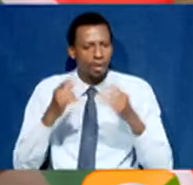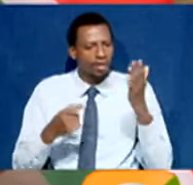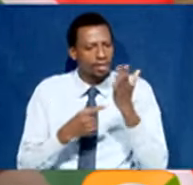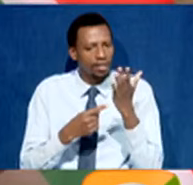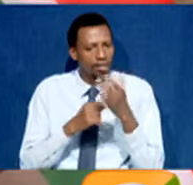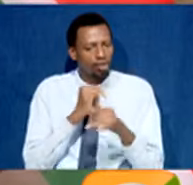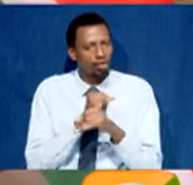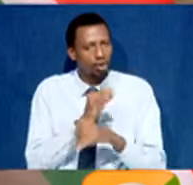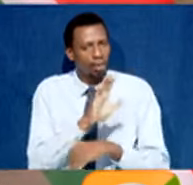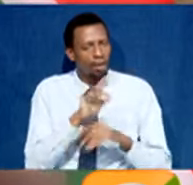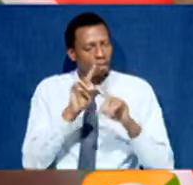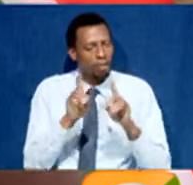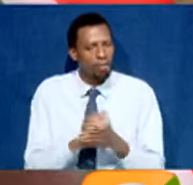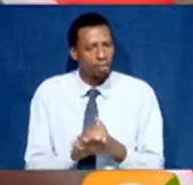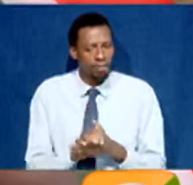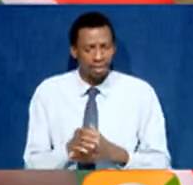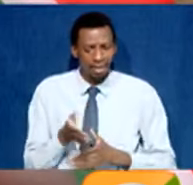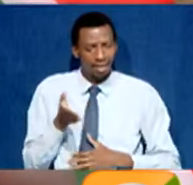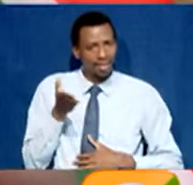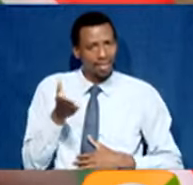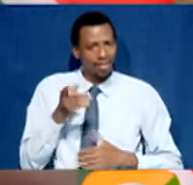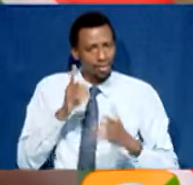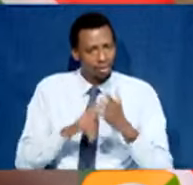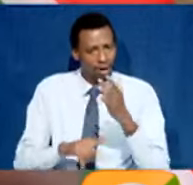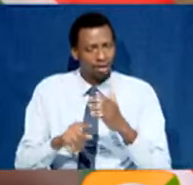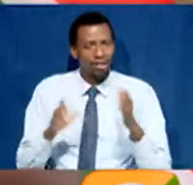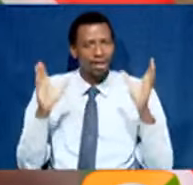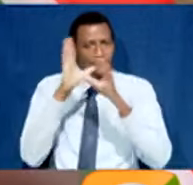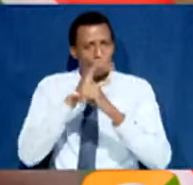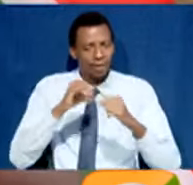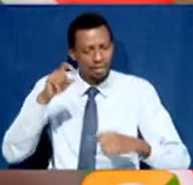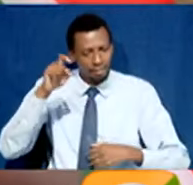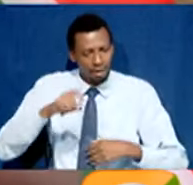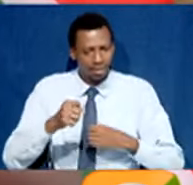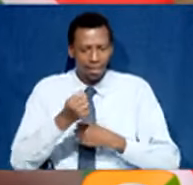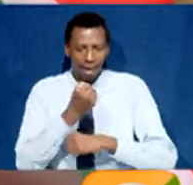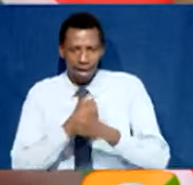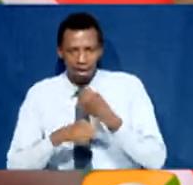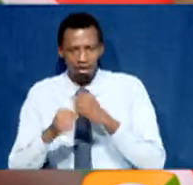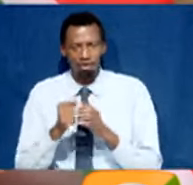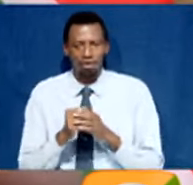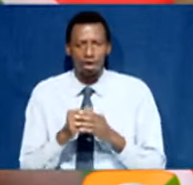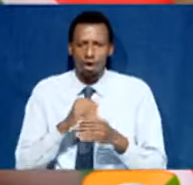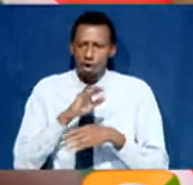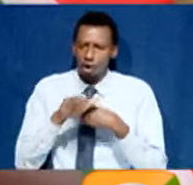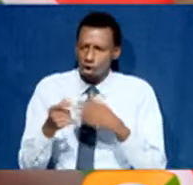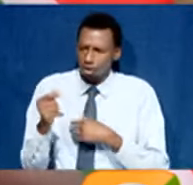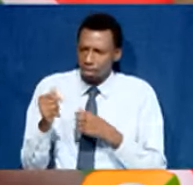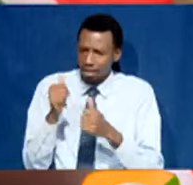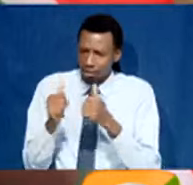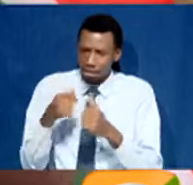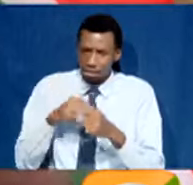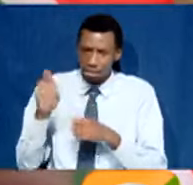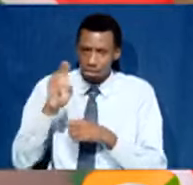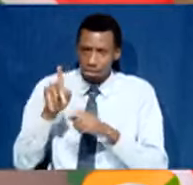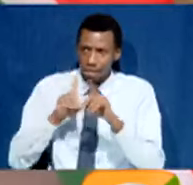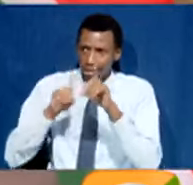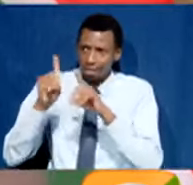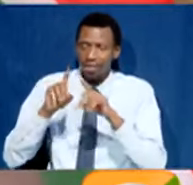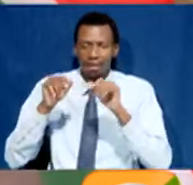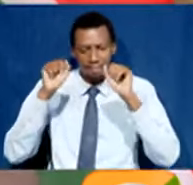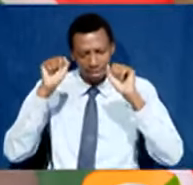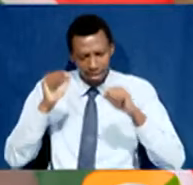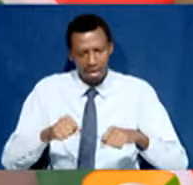to do. And I can account for every shilling that I have spent on my travel. And let me say